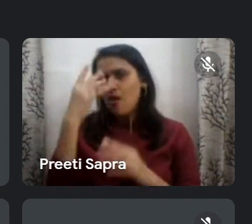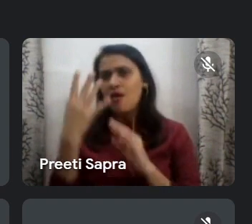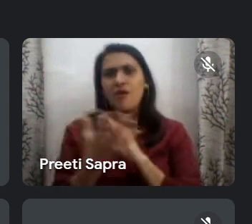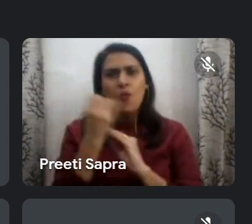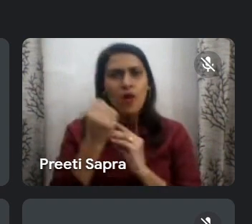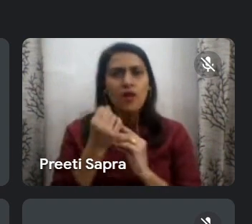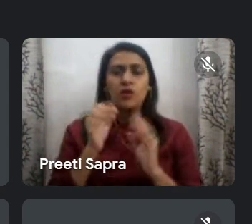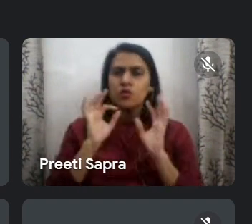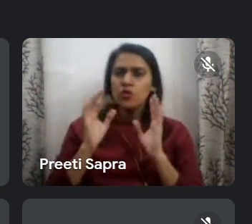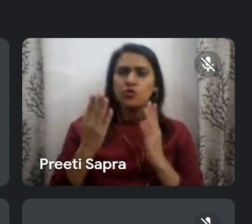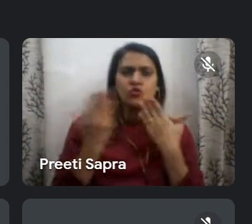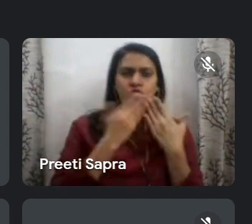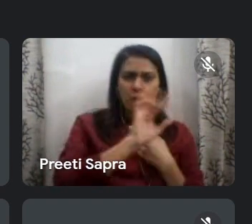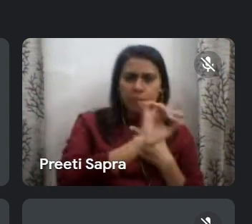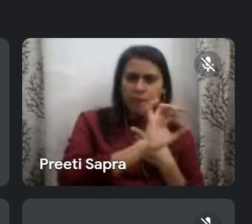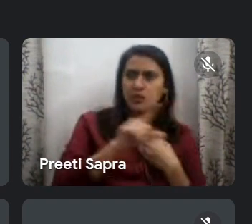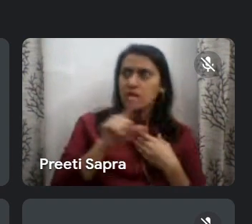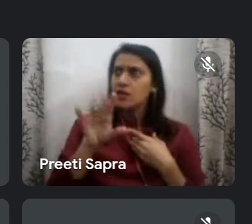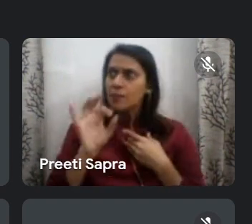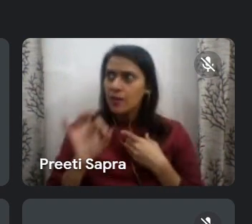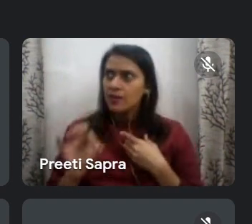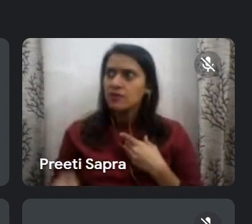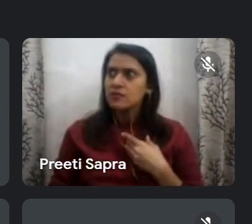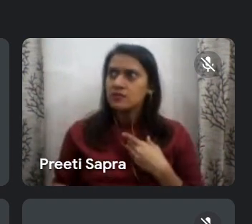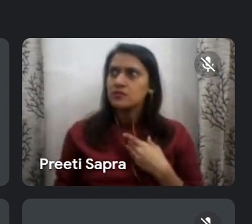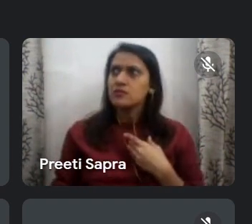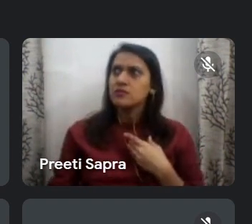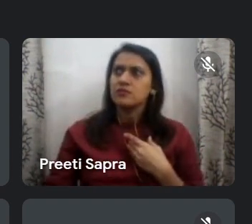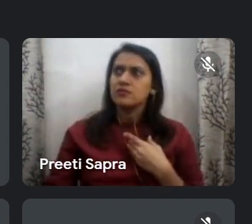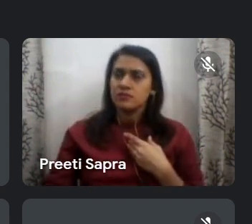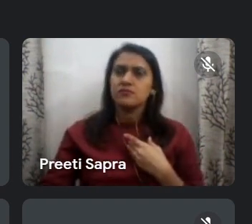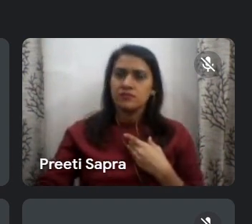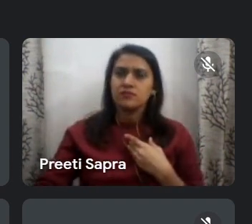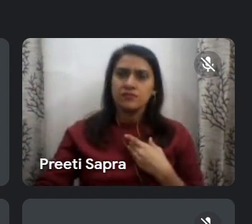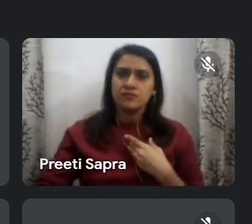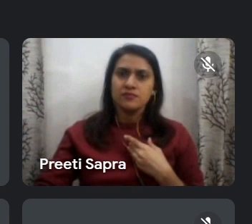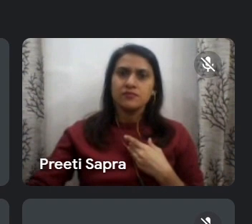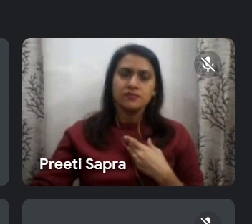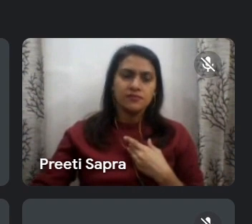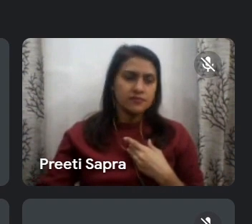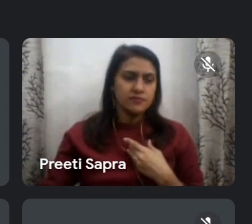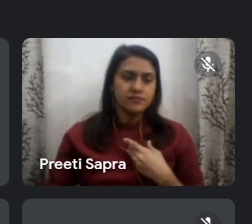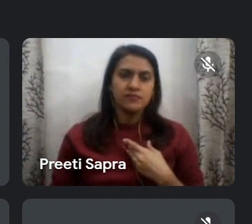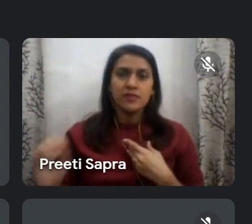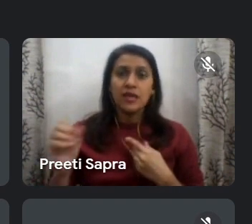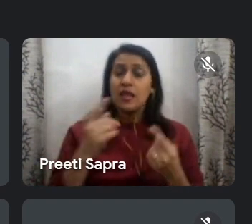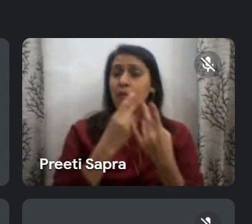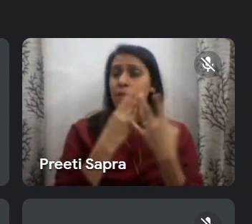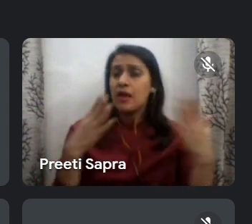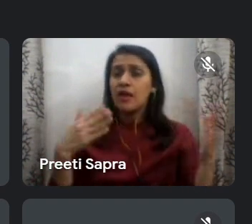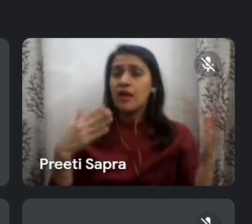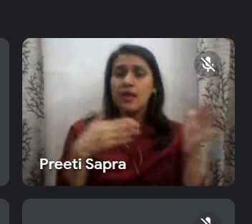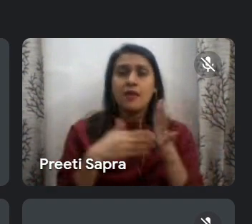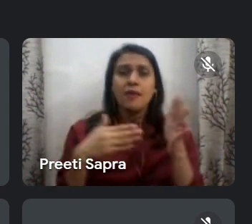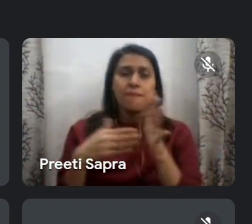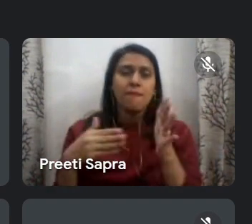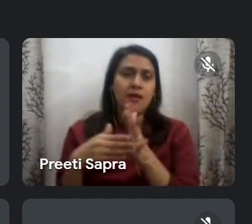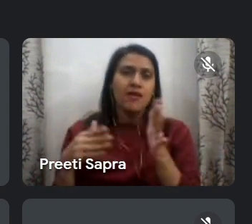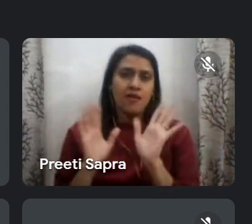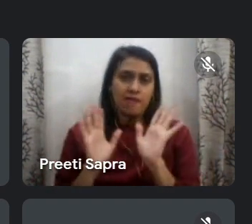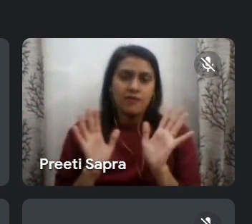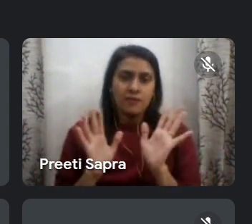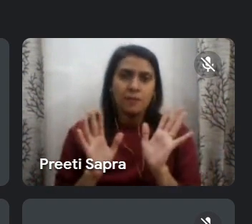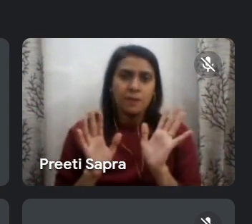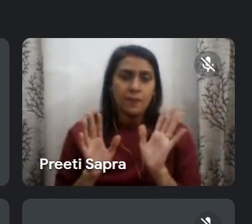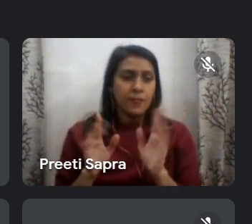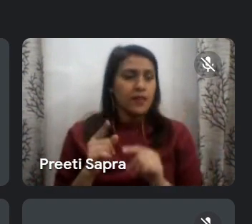right mode of education is way ahead. There's a lot of barriers to cross to get there, and that is a